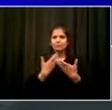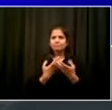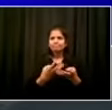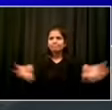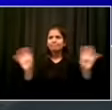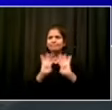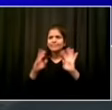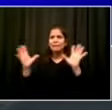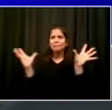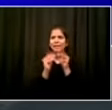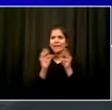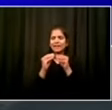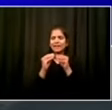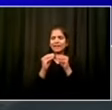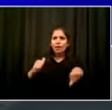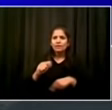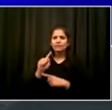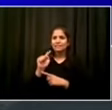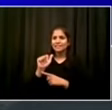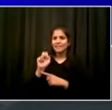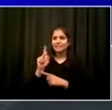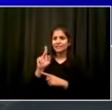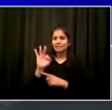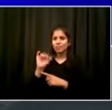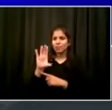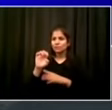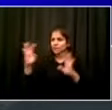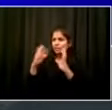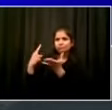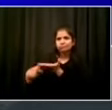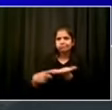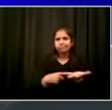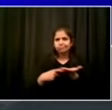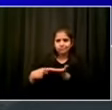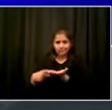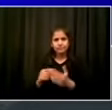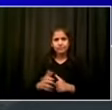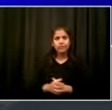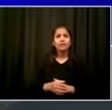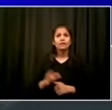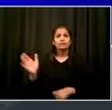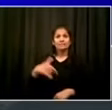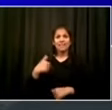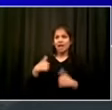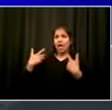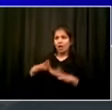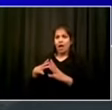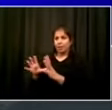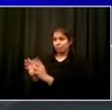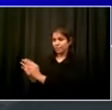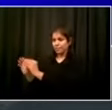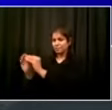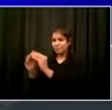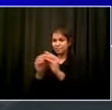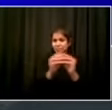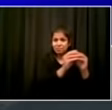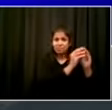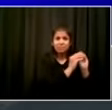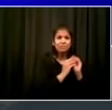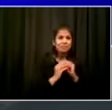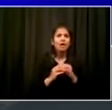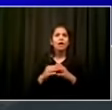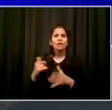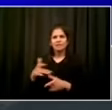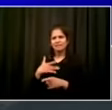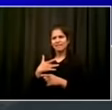important to address on a budget level the need to focus more on our young people. The need to make a clear statement that